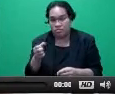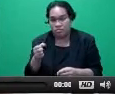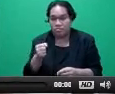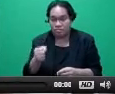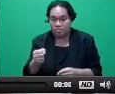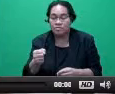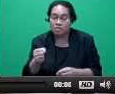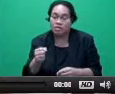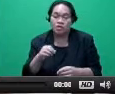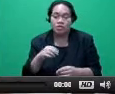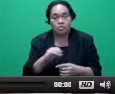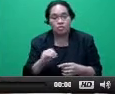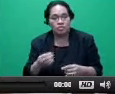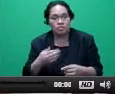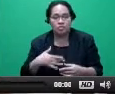our suspension,